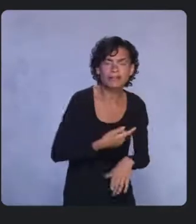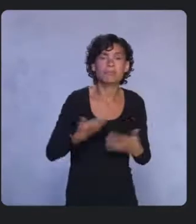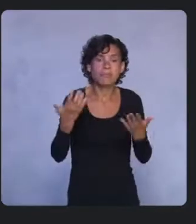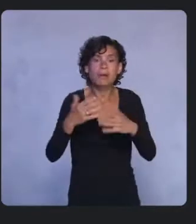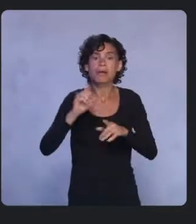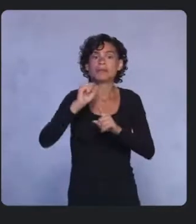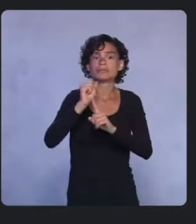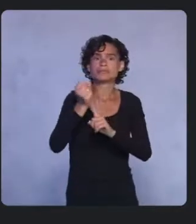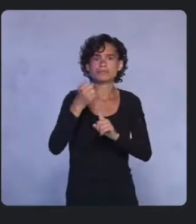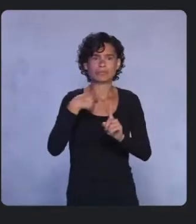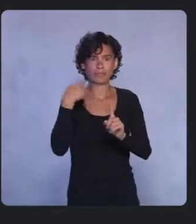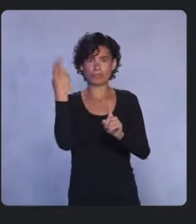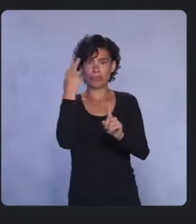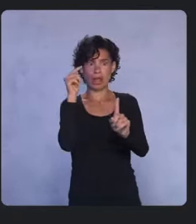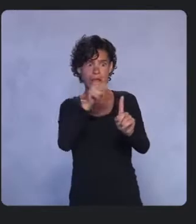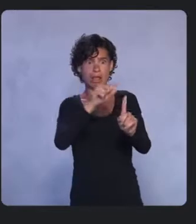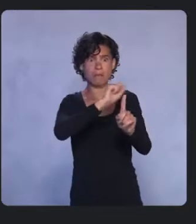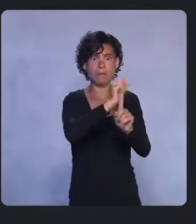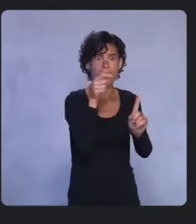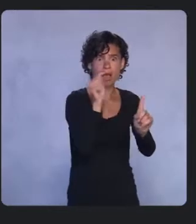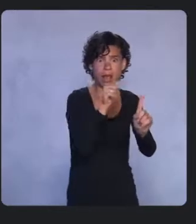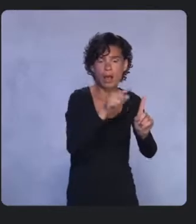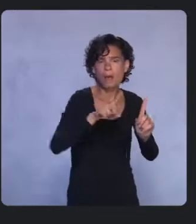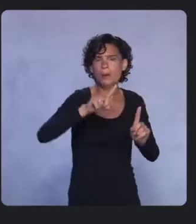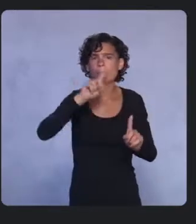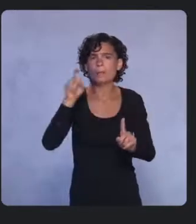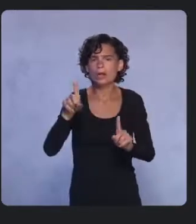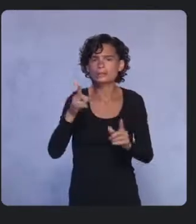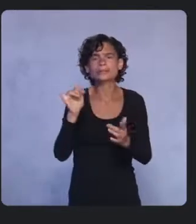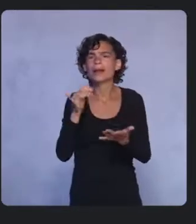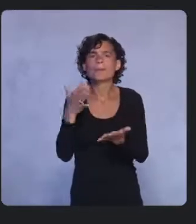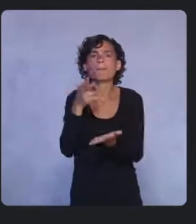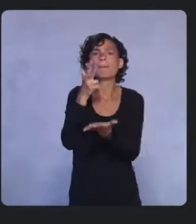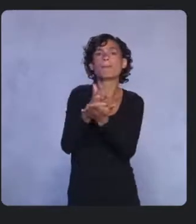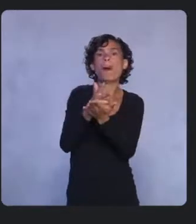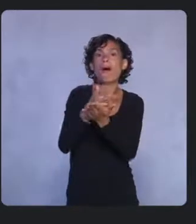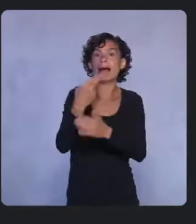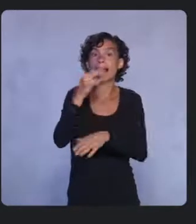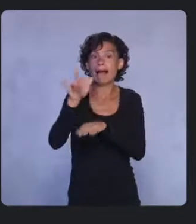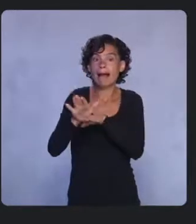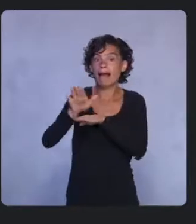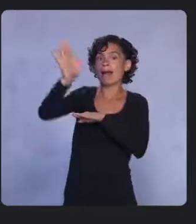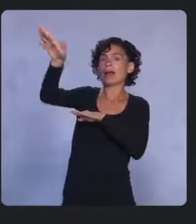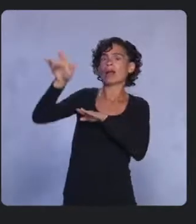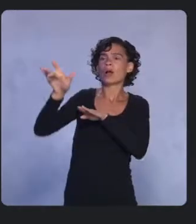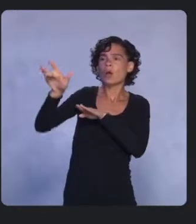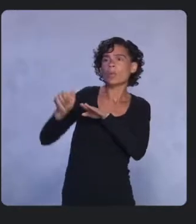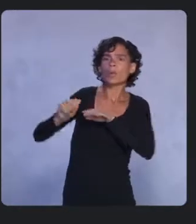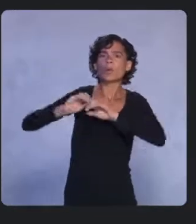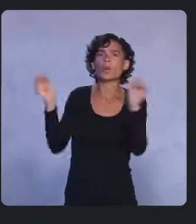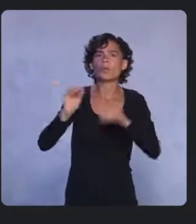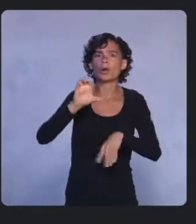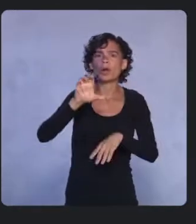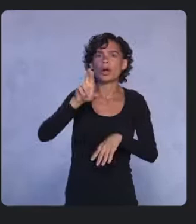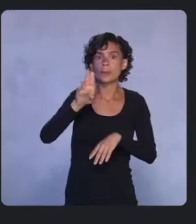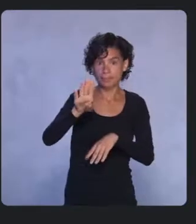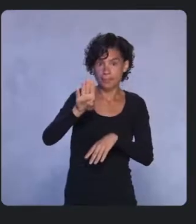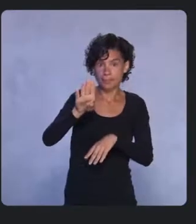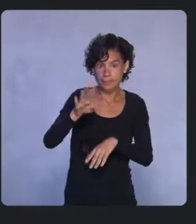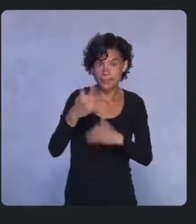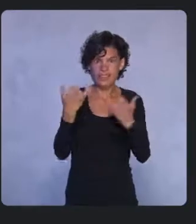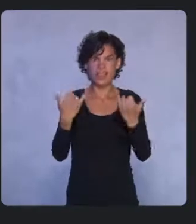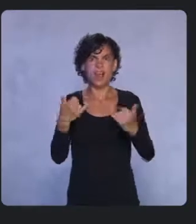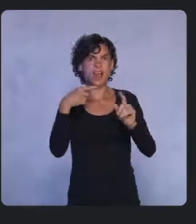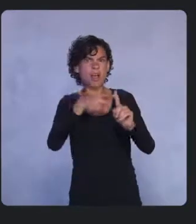was about parking on a hill without a curb. We have revolutionized the ability of computers to understand